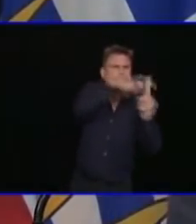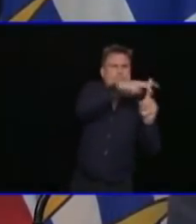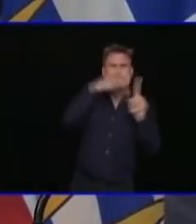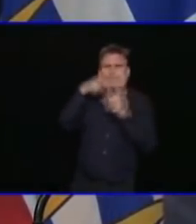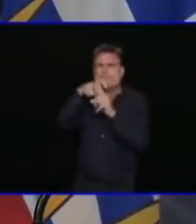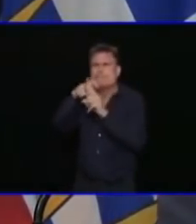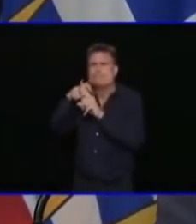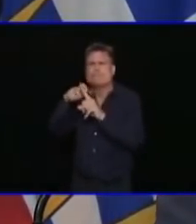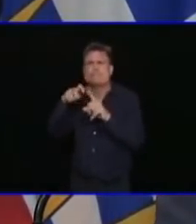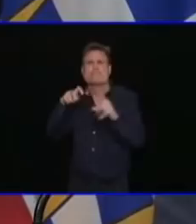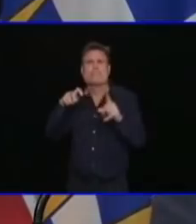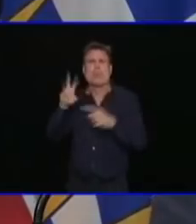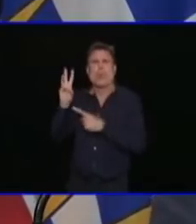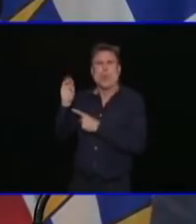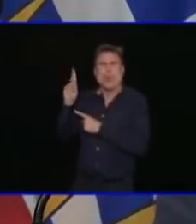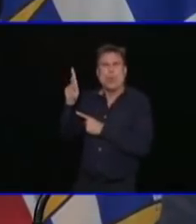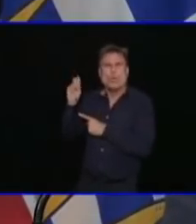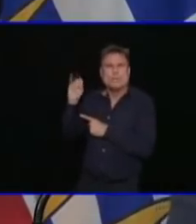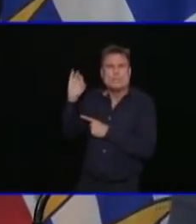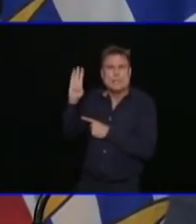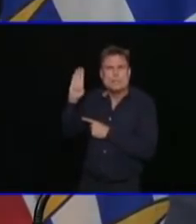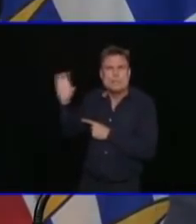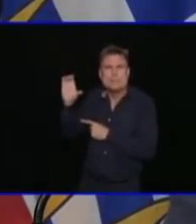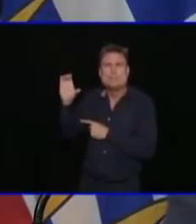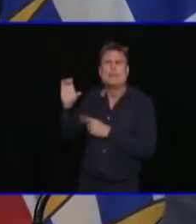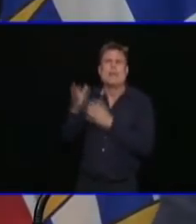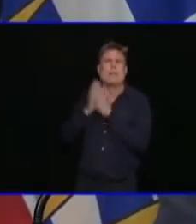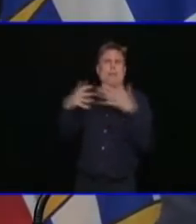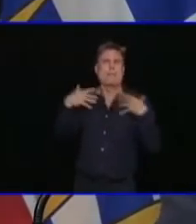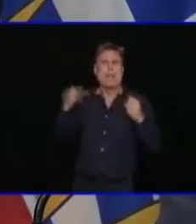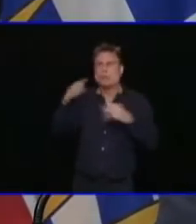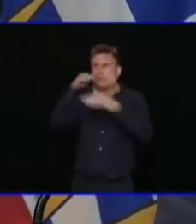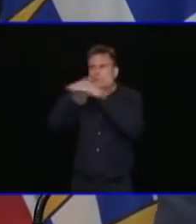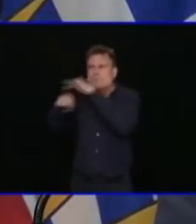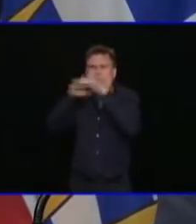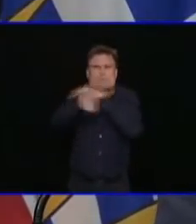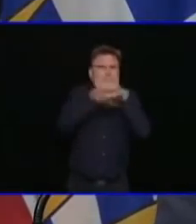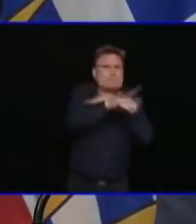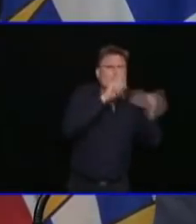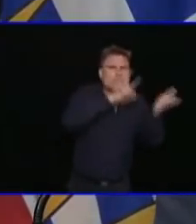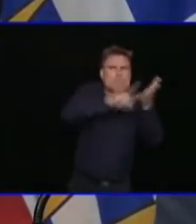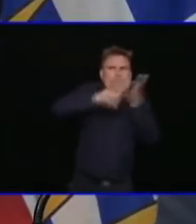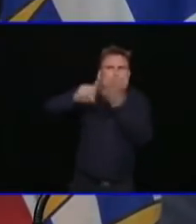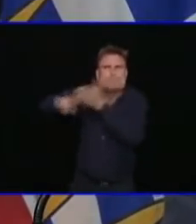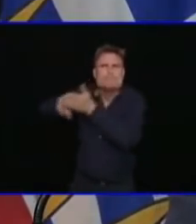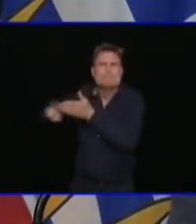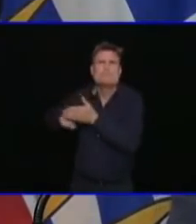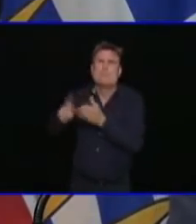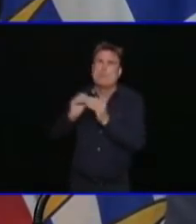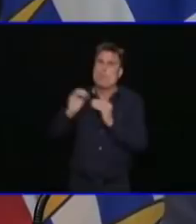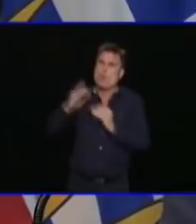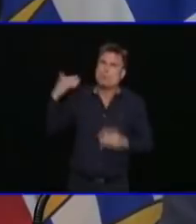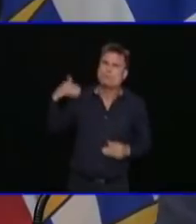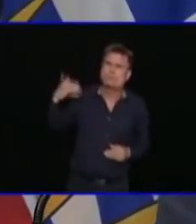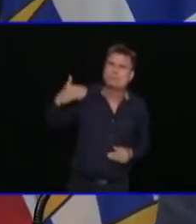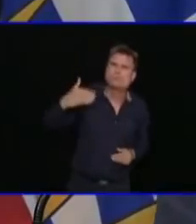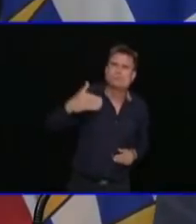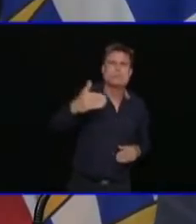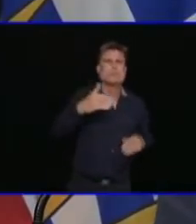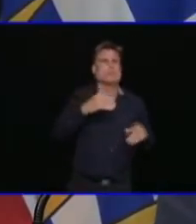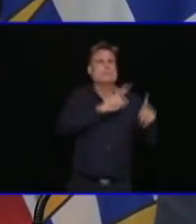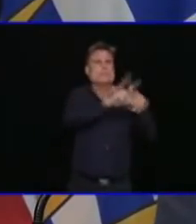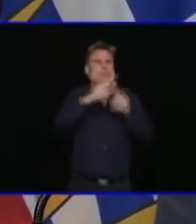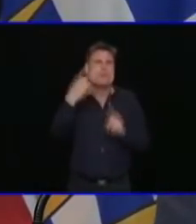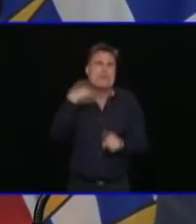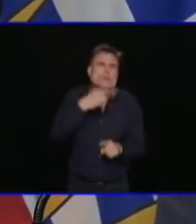talking about how we can do that. The other pieces that are really important around those are, we know that when alcohol